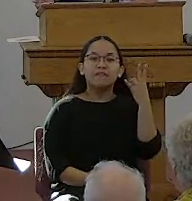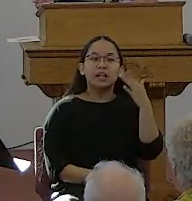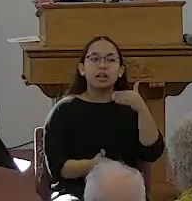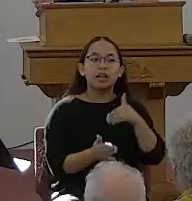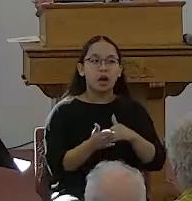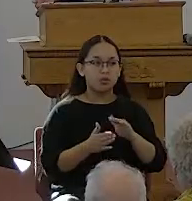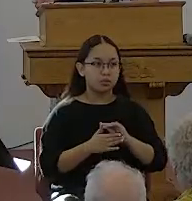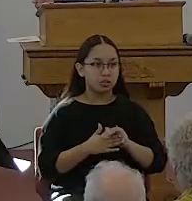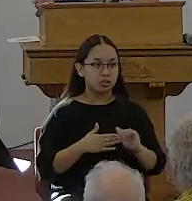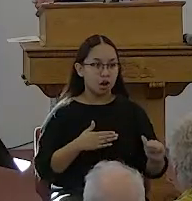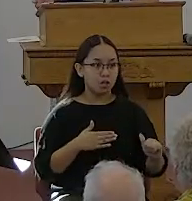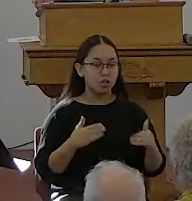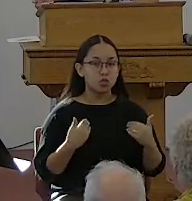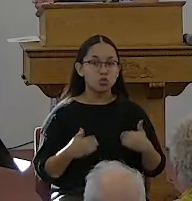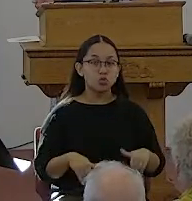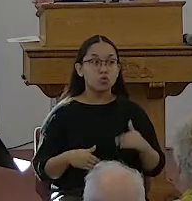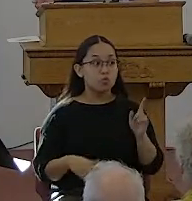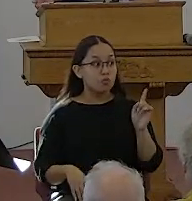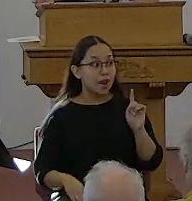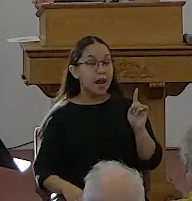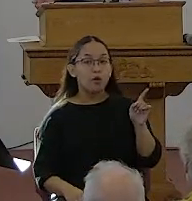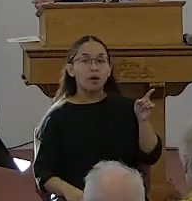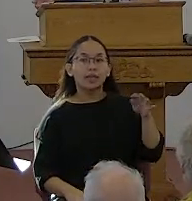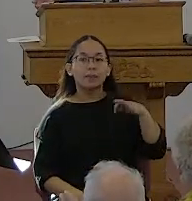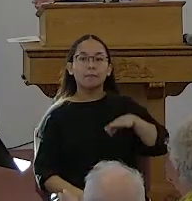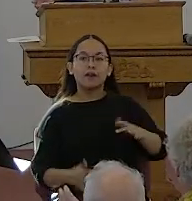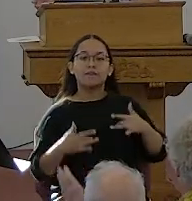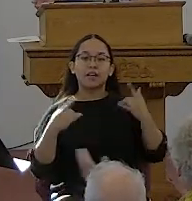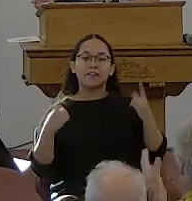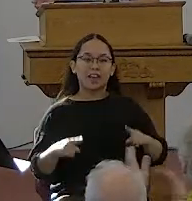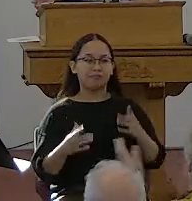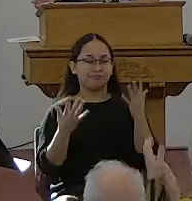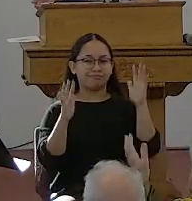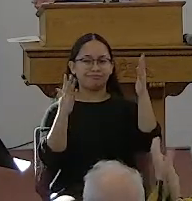$7,000 at the benefit for the